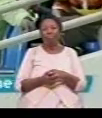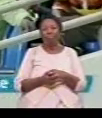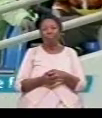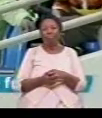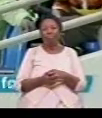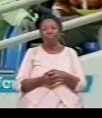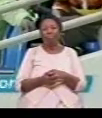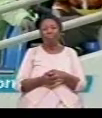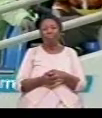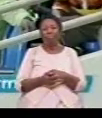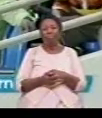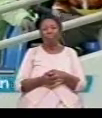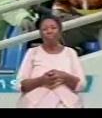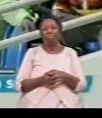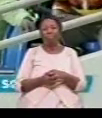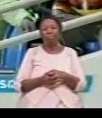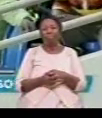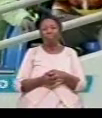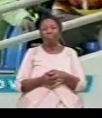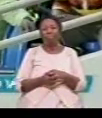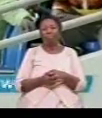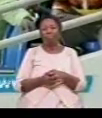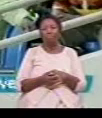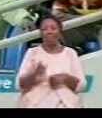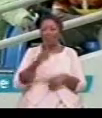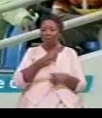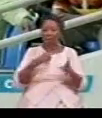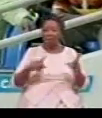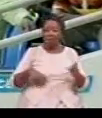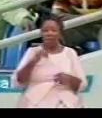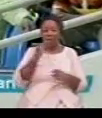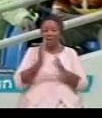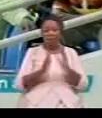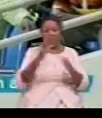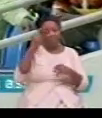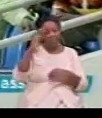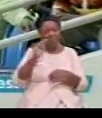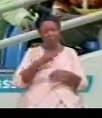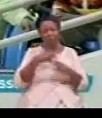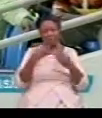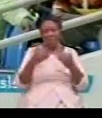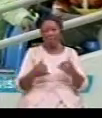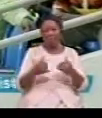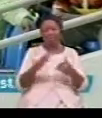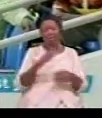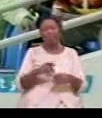The stage is set. Your blessing is guaranteed.